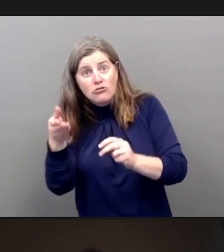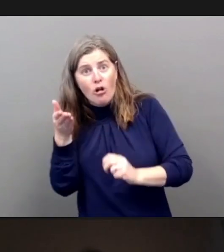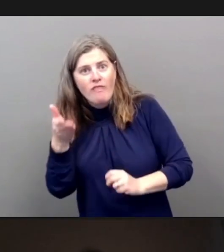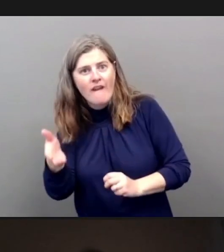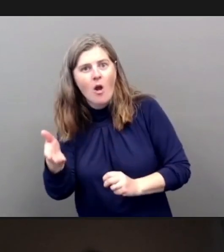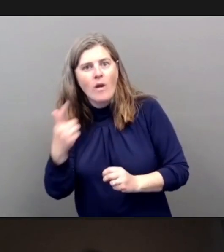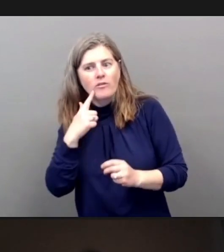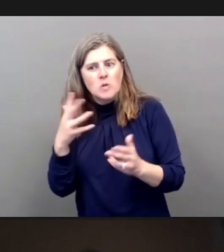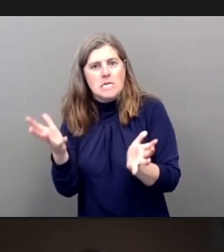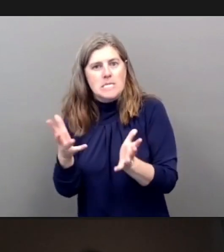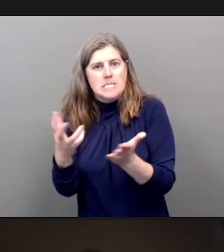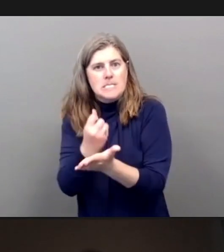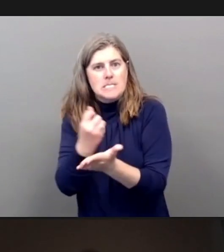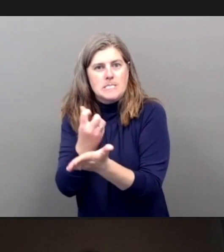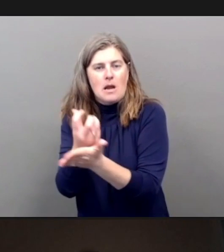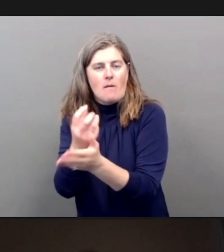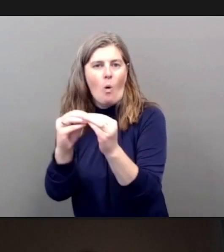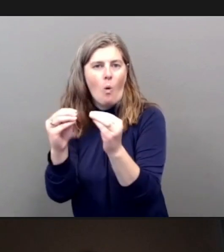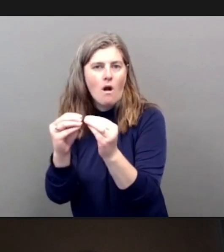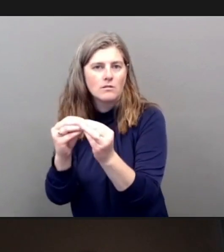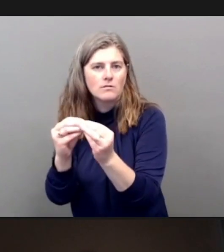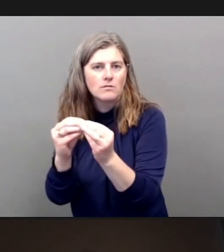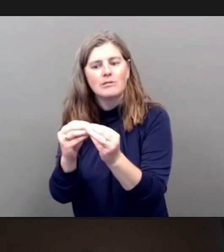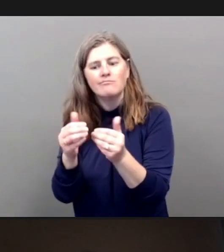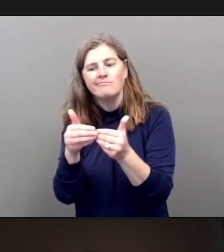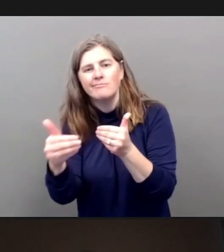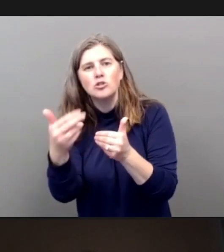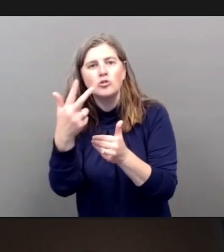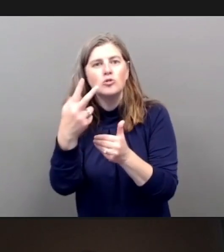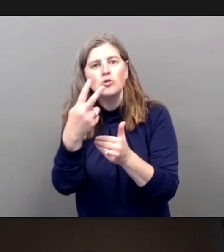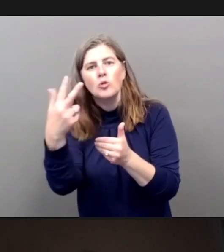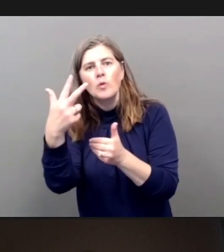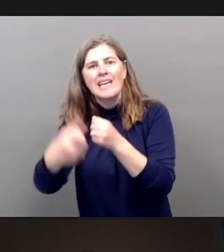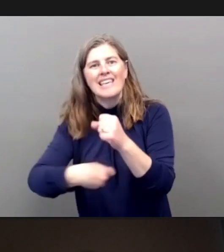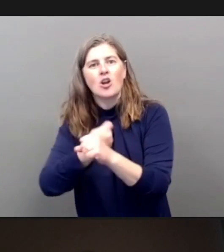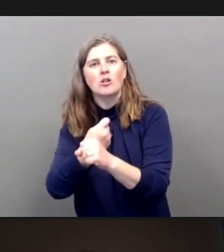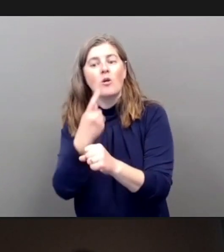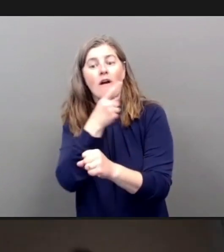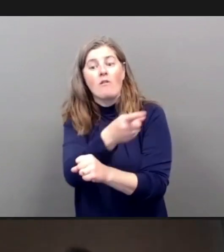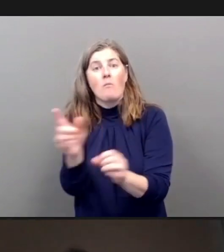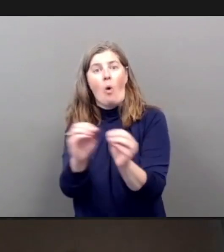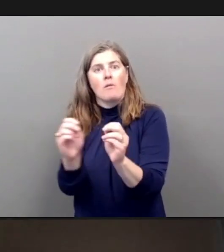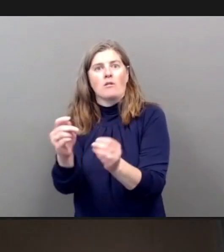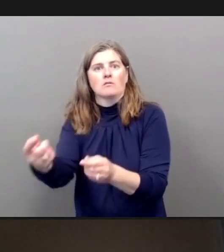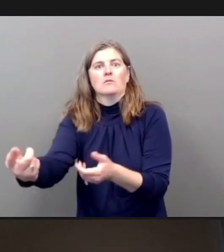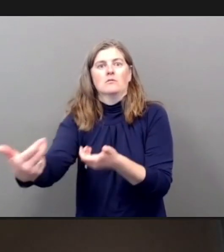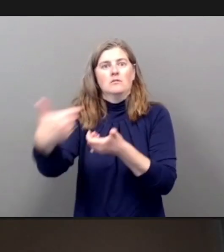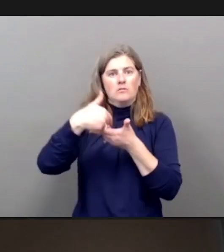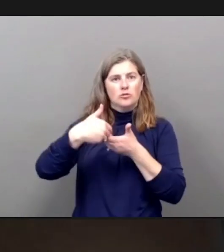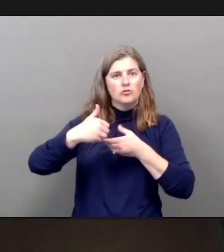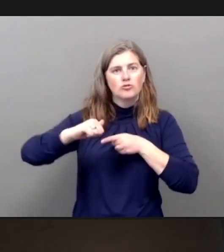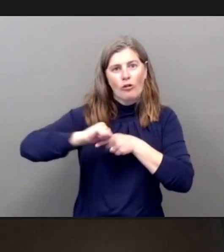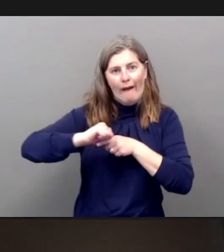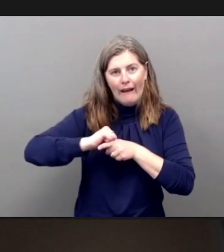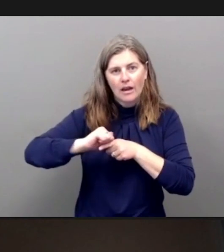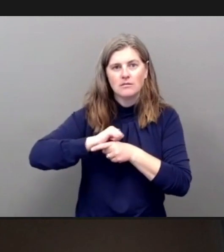now to 2 or 3 years out, where we have more people in the pipeline, can train them and get them into